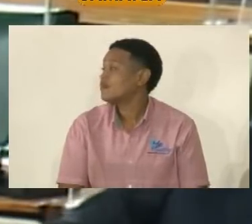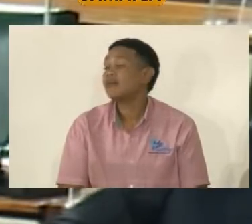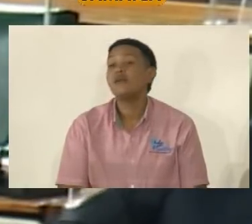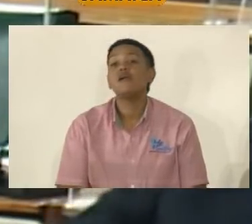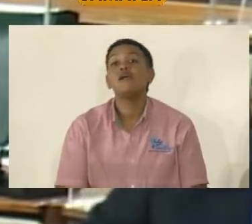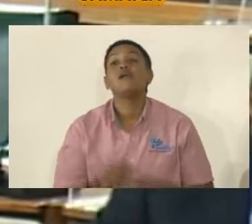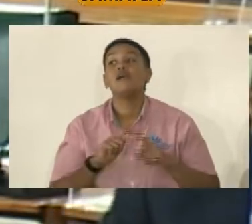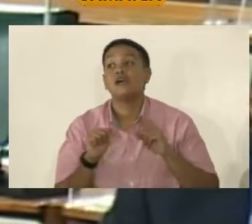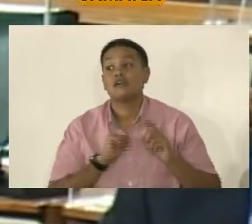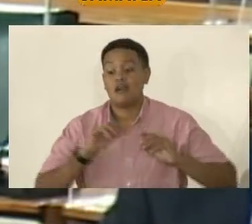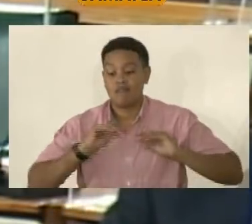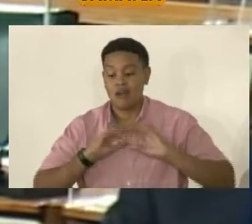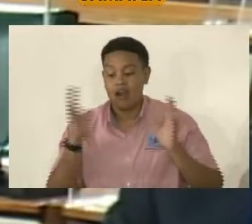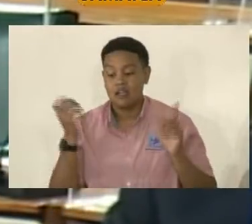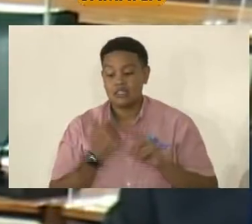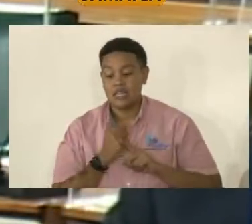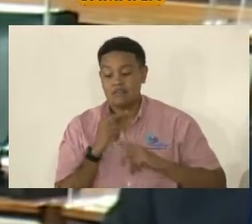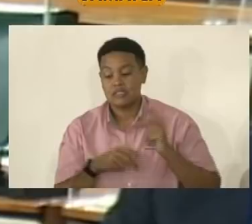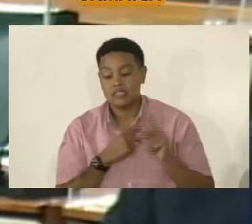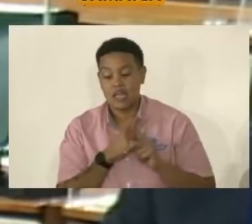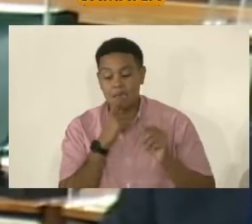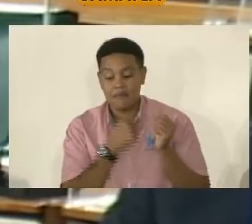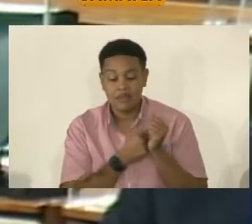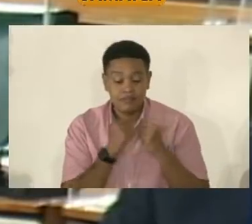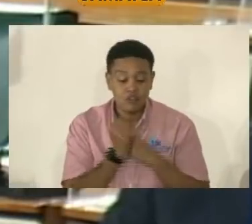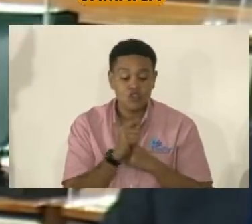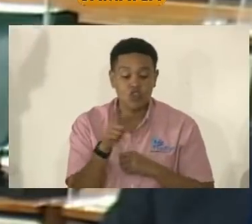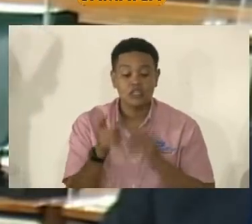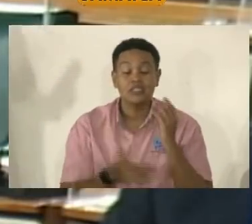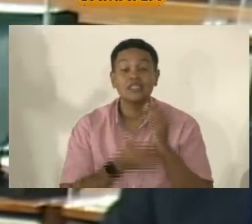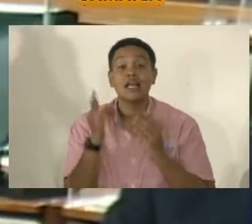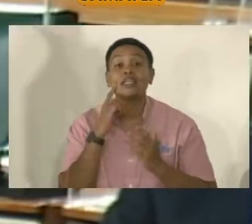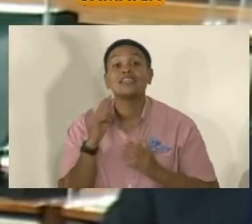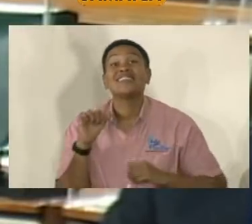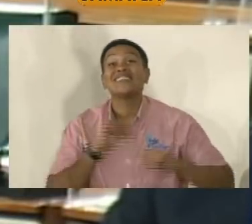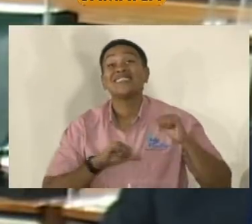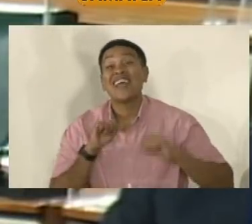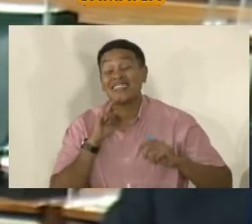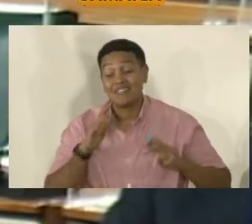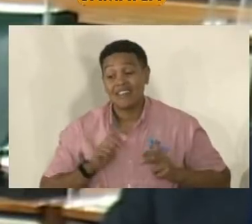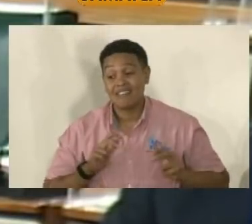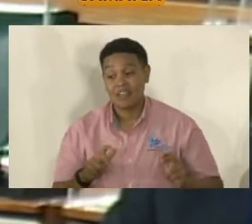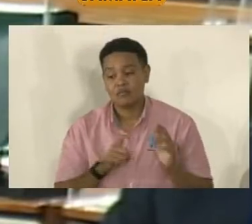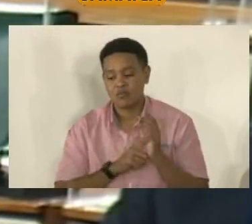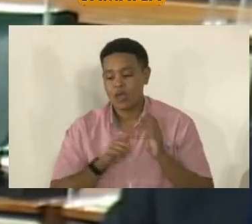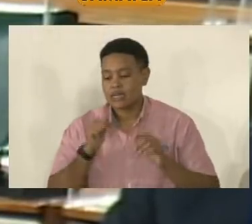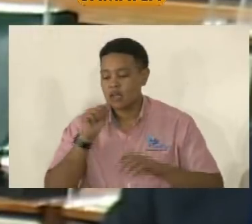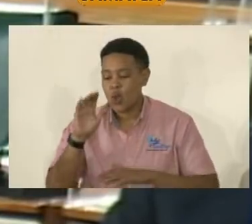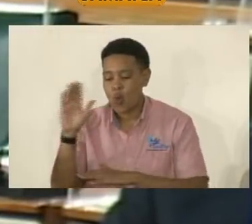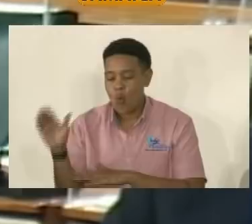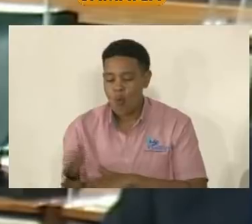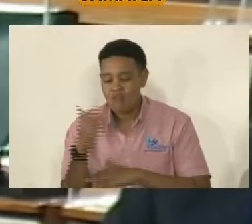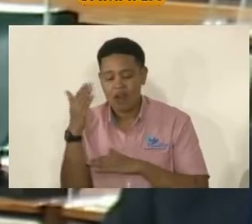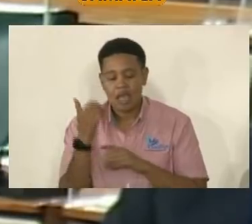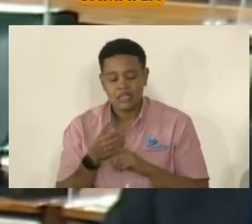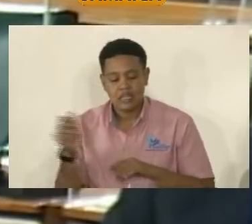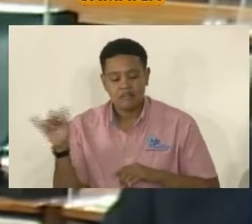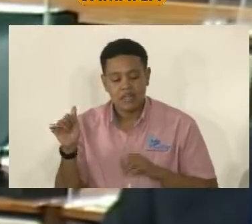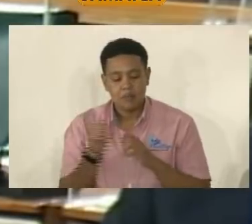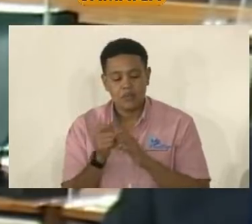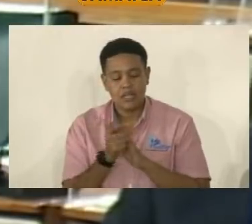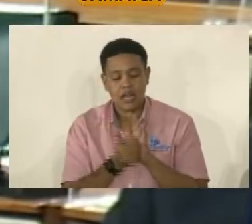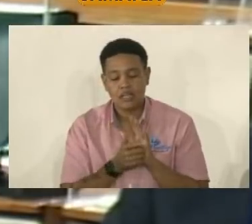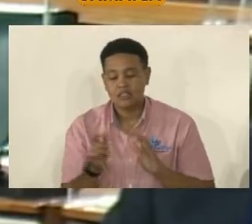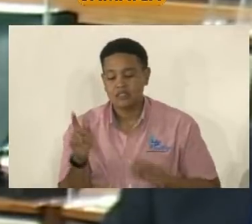the sorts of infrastructure, technology, and scientific investments required don't come overnight. And just like legislation,